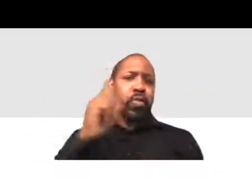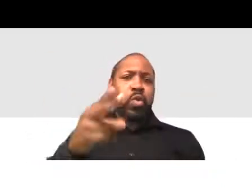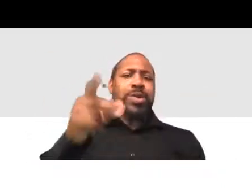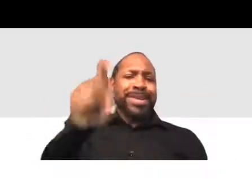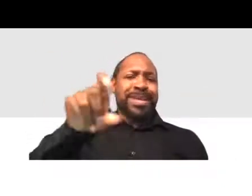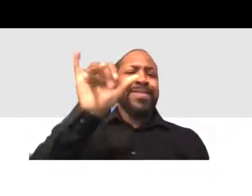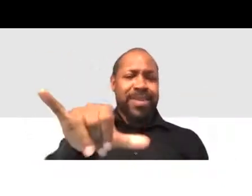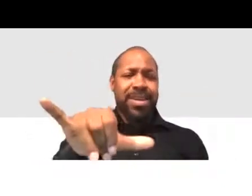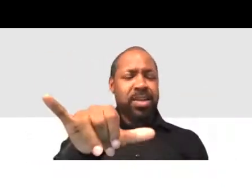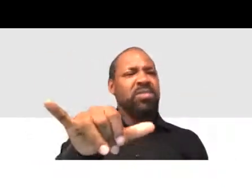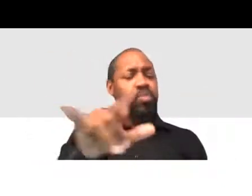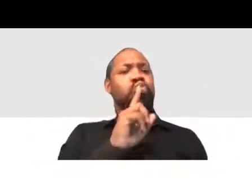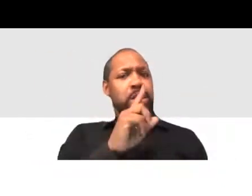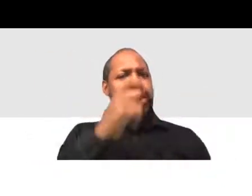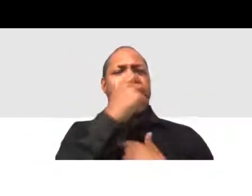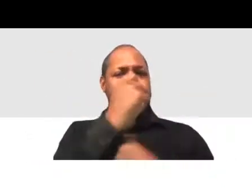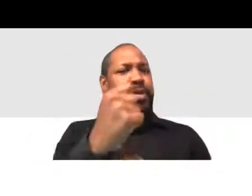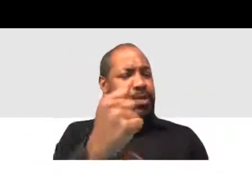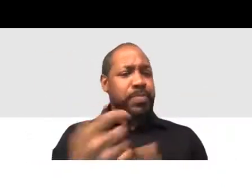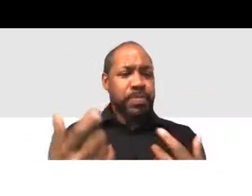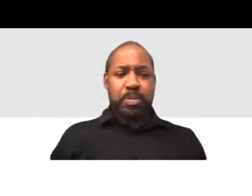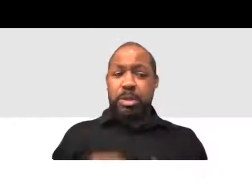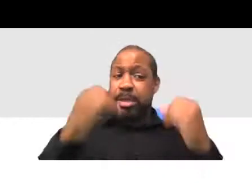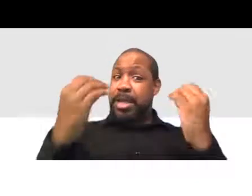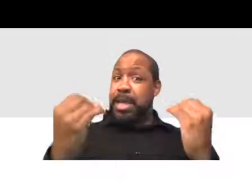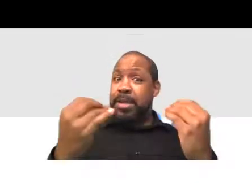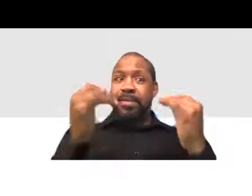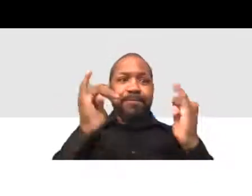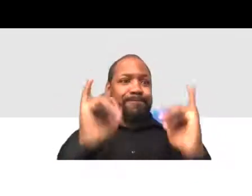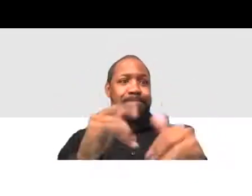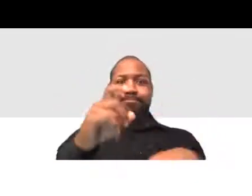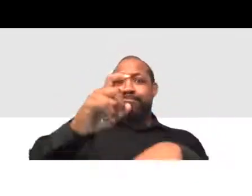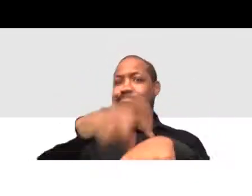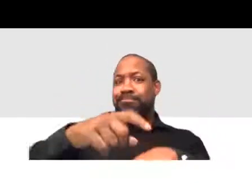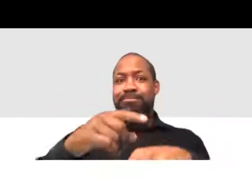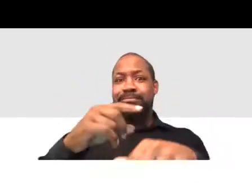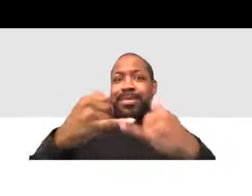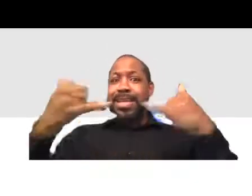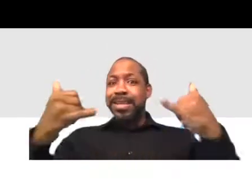permanent because deaf people in the state needed it. So